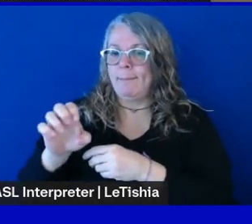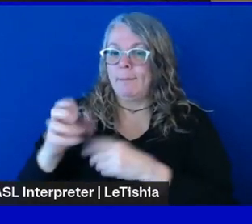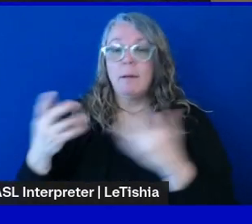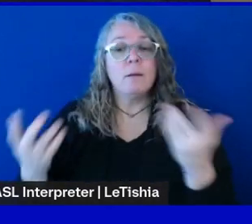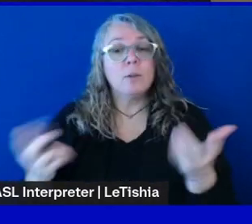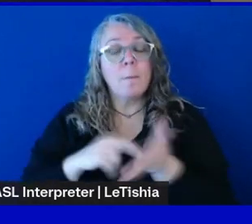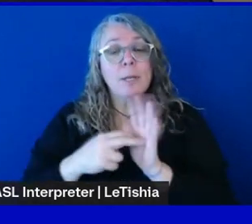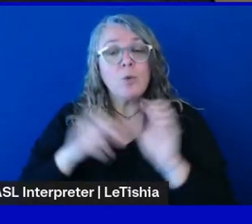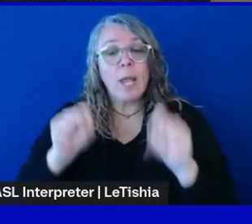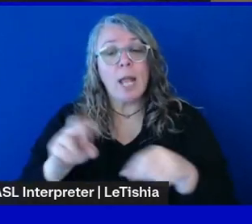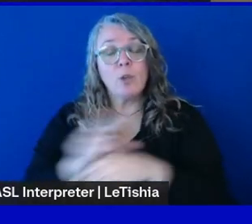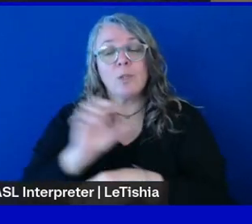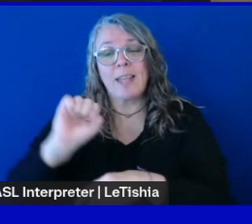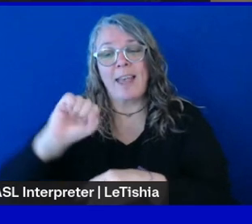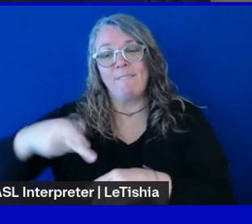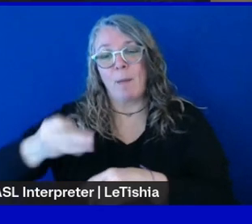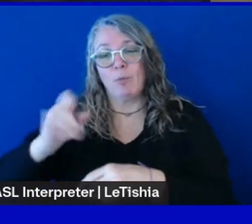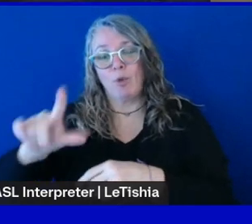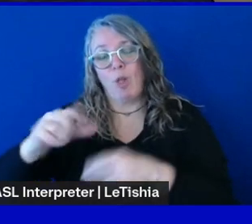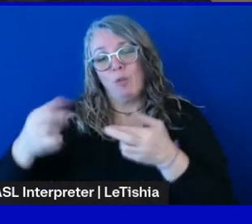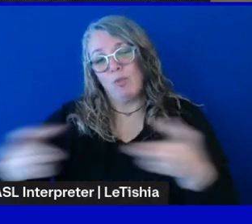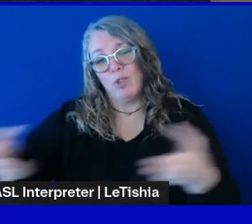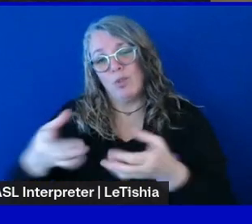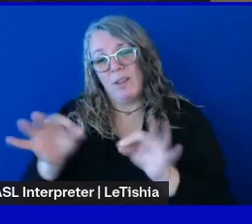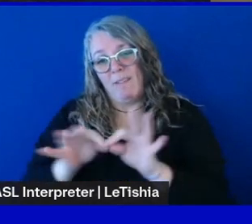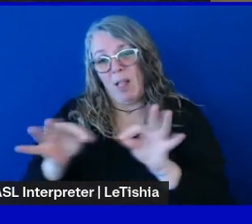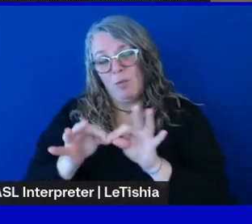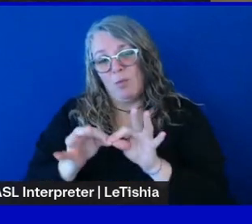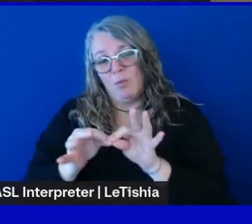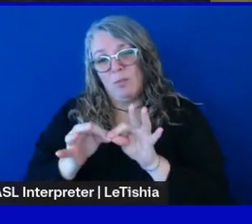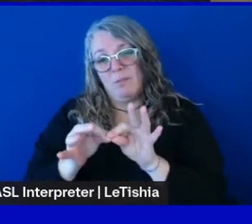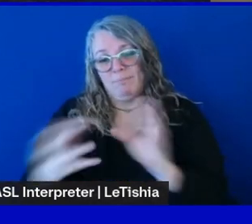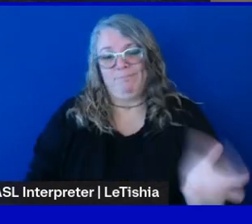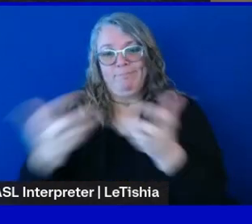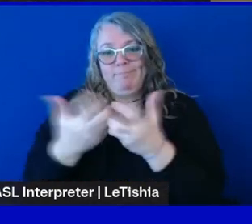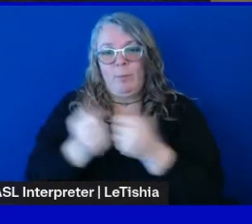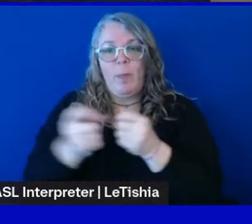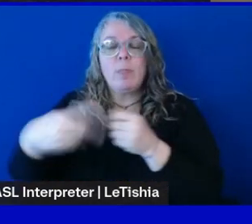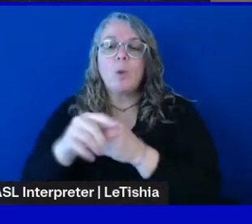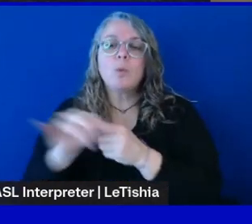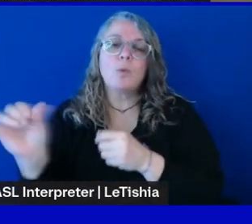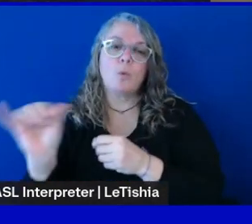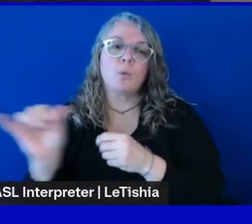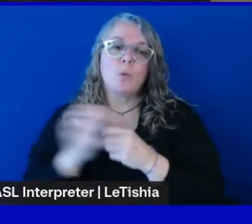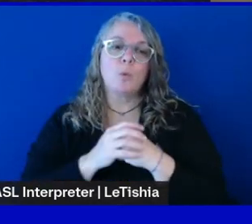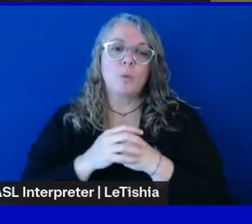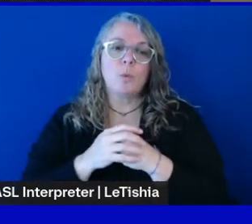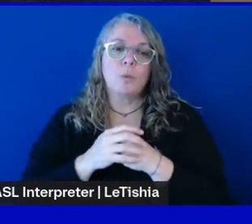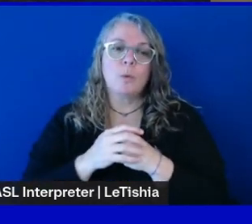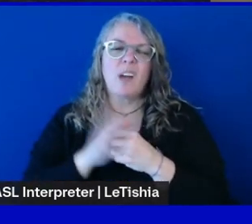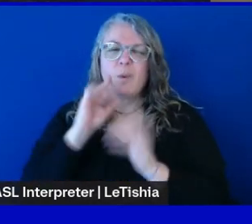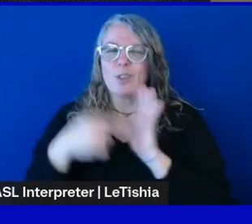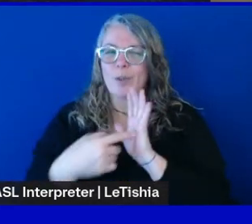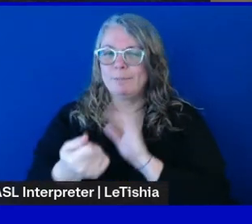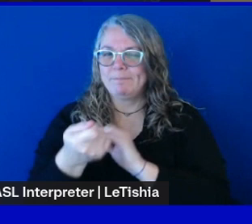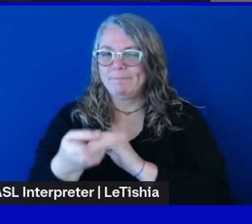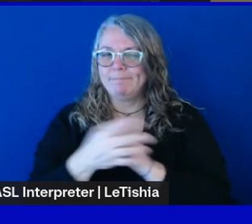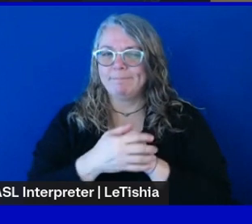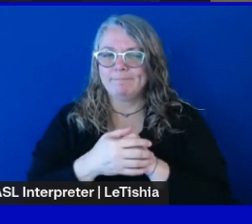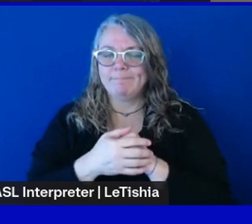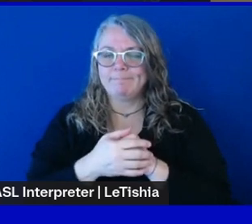use ephemeral resource values in combination with those as well, which I will show you just in a bit.